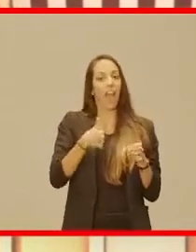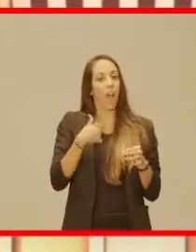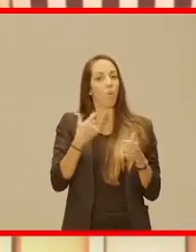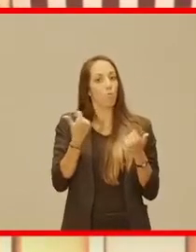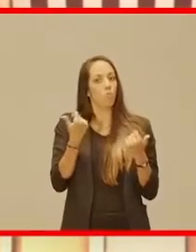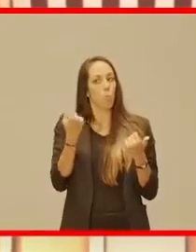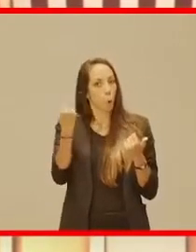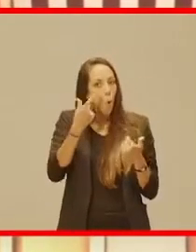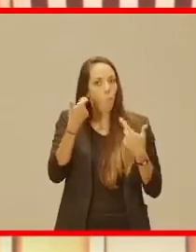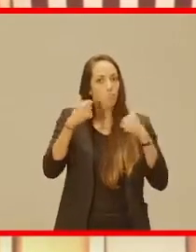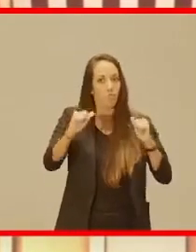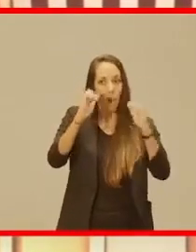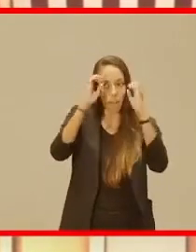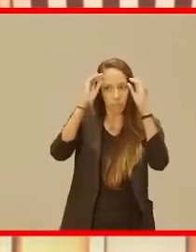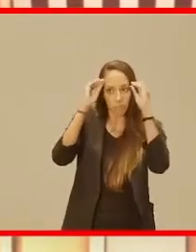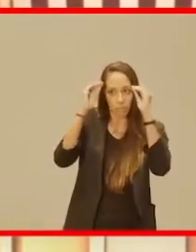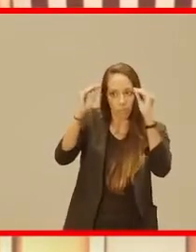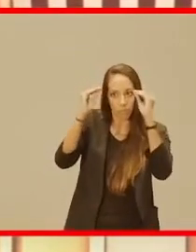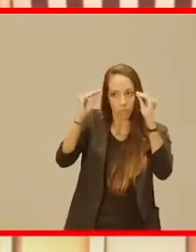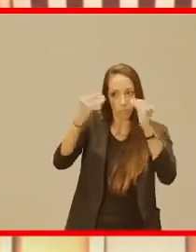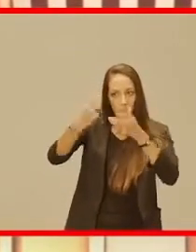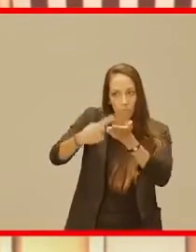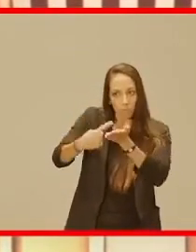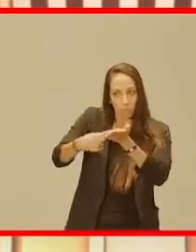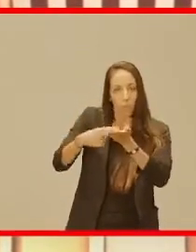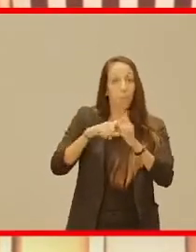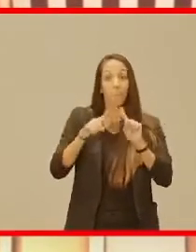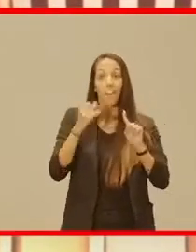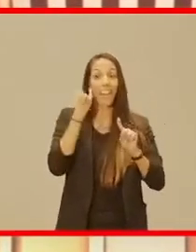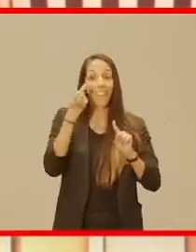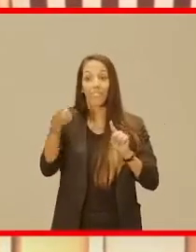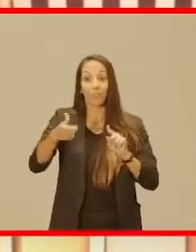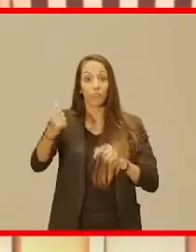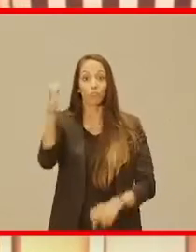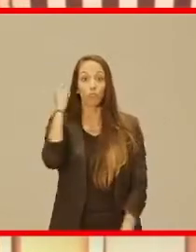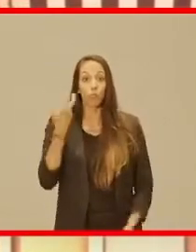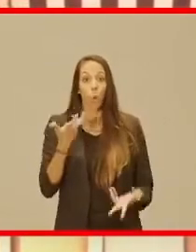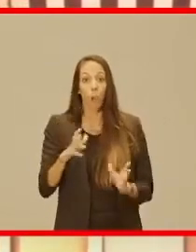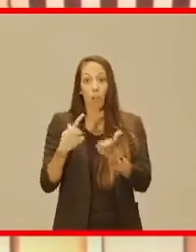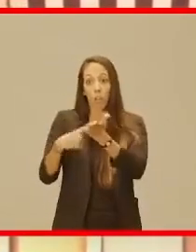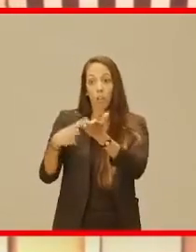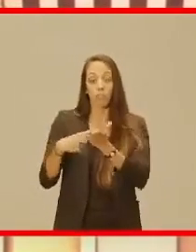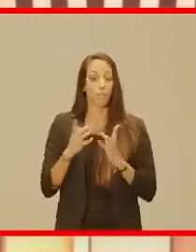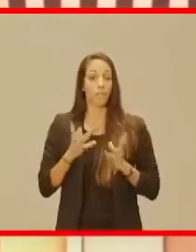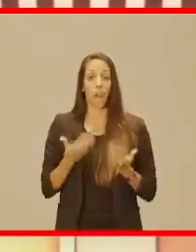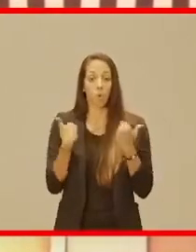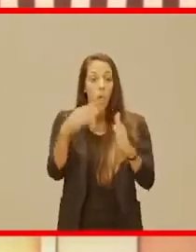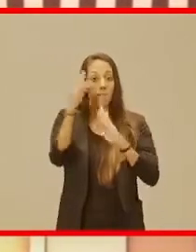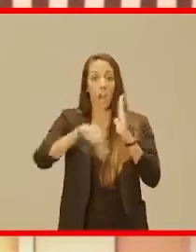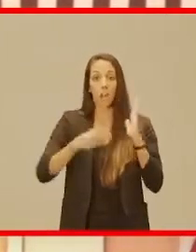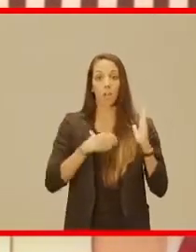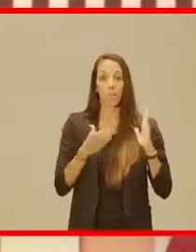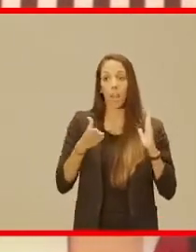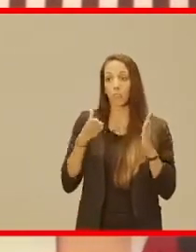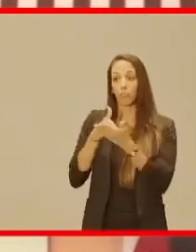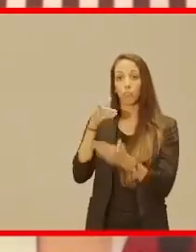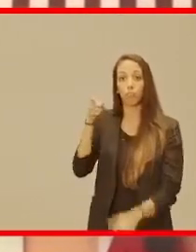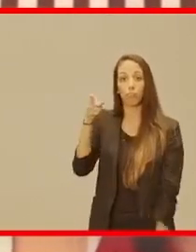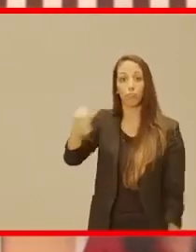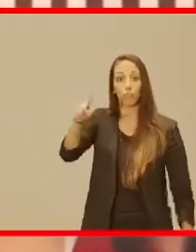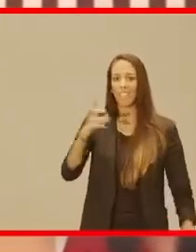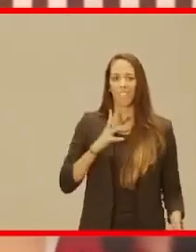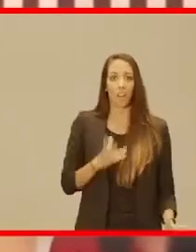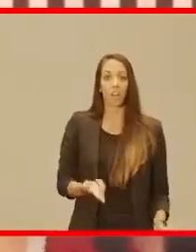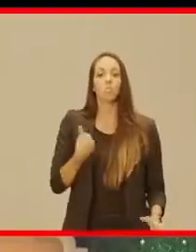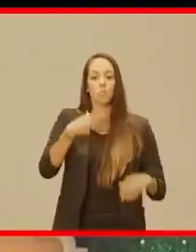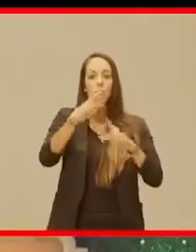it through, but if you can't and that's just the thing, then you would file a complaint on that. And we can get back to you in terms of where